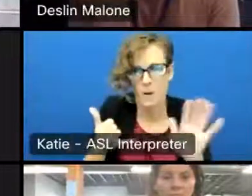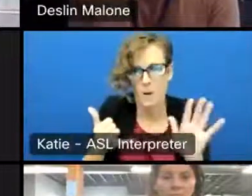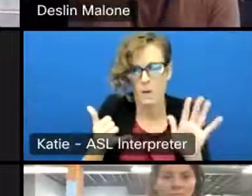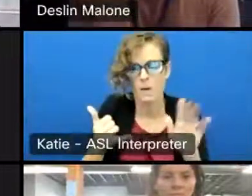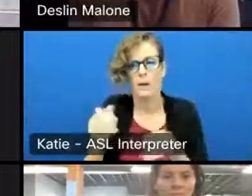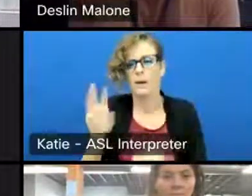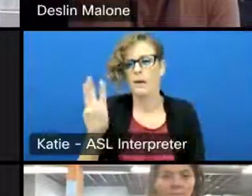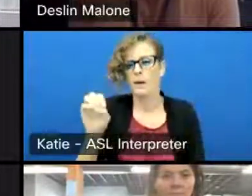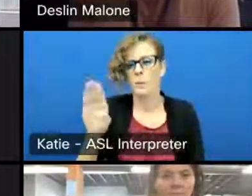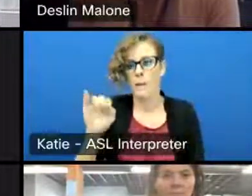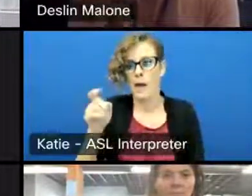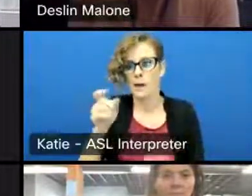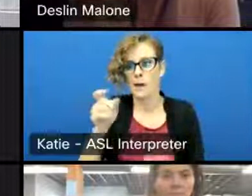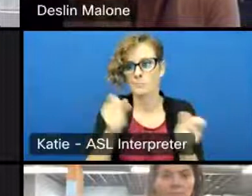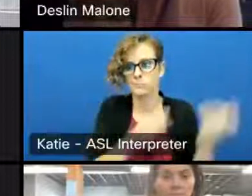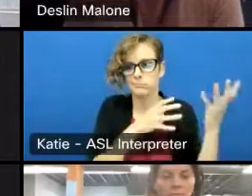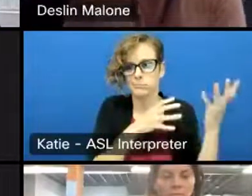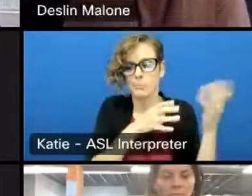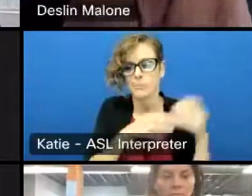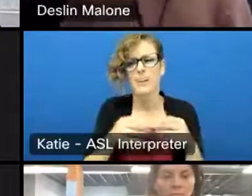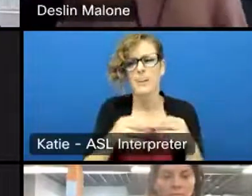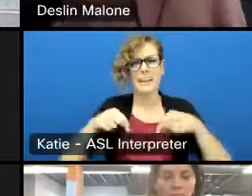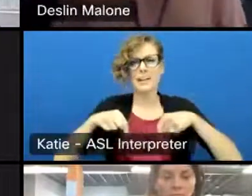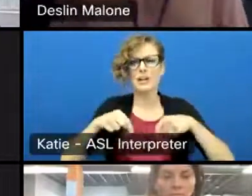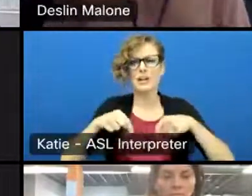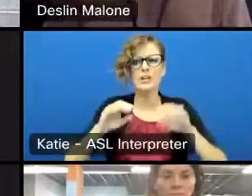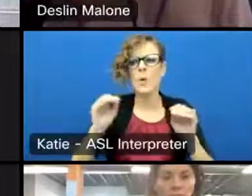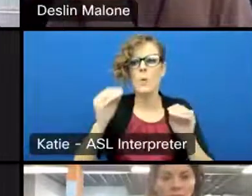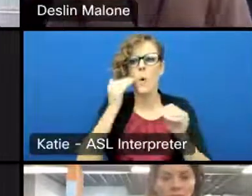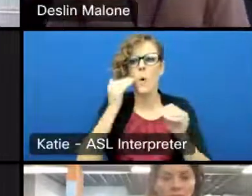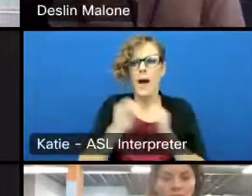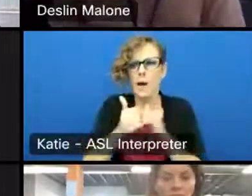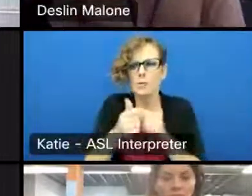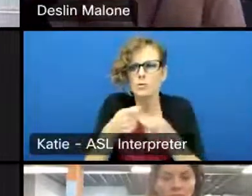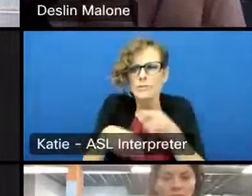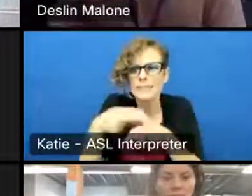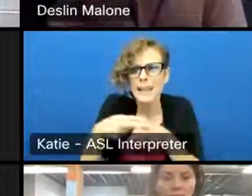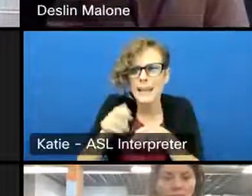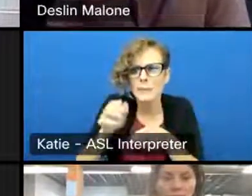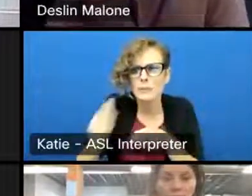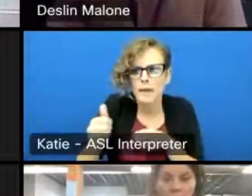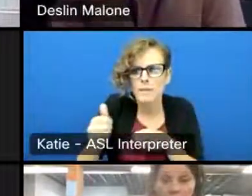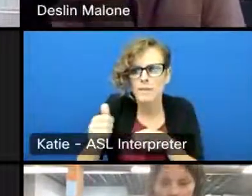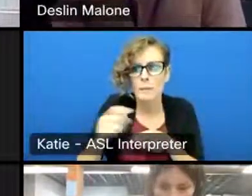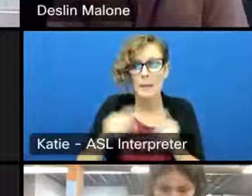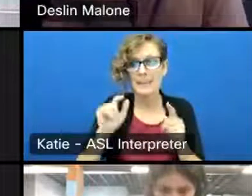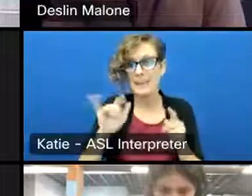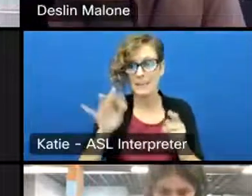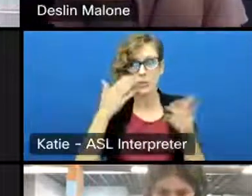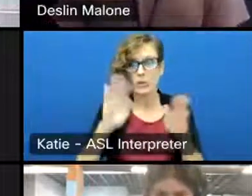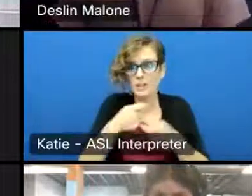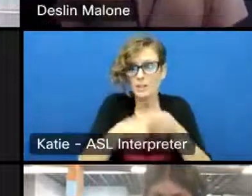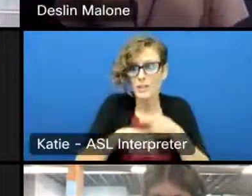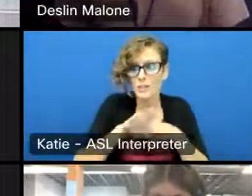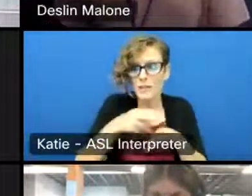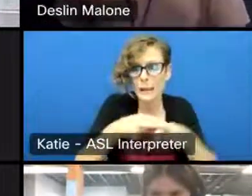WebEx. But renaming yourself is tough for some people. Not everyone can. And so, but please write your names in the chat. If you're community services staff,